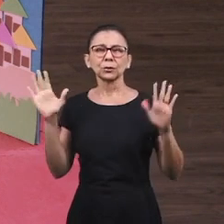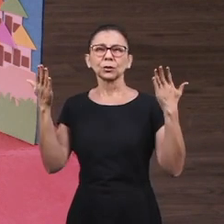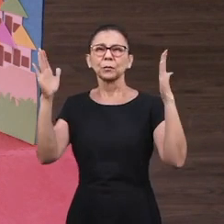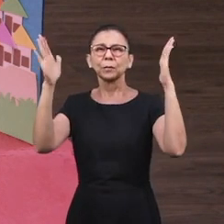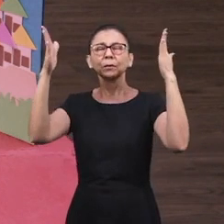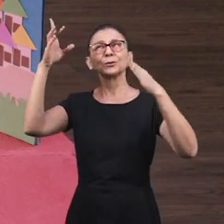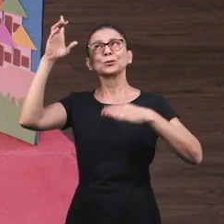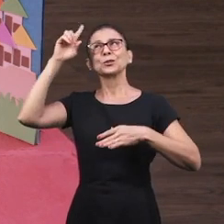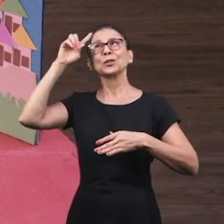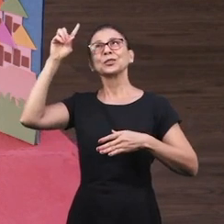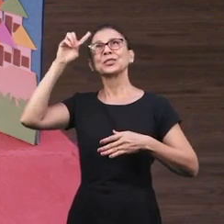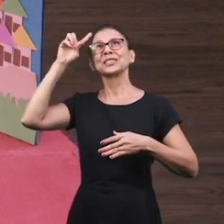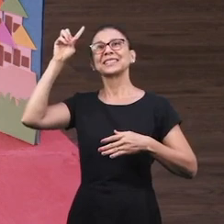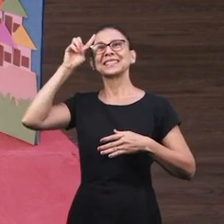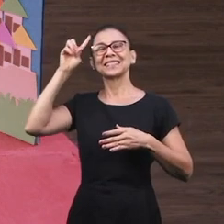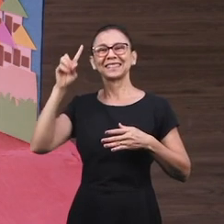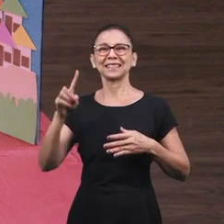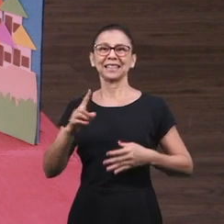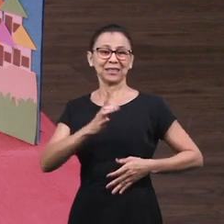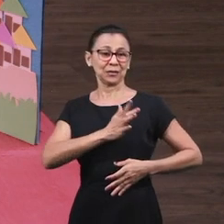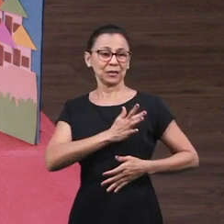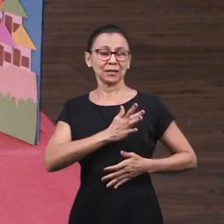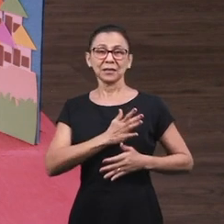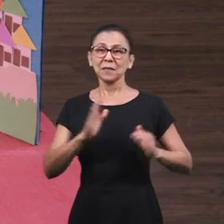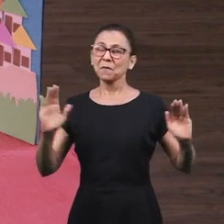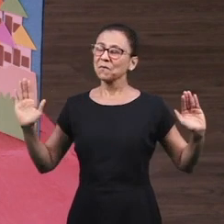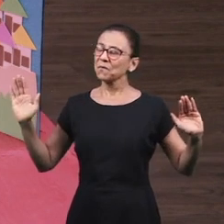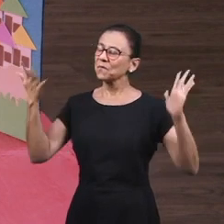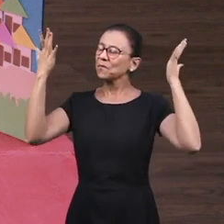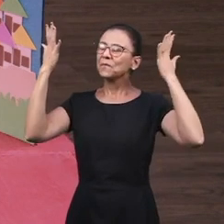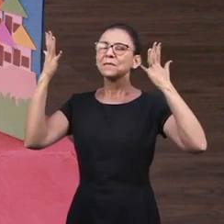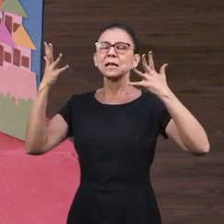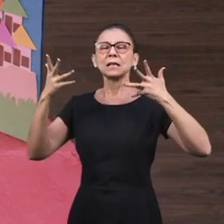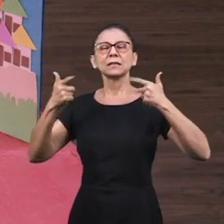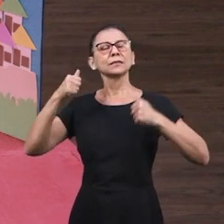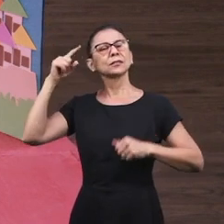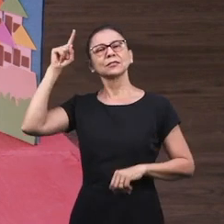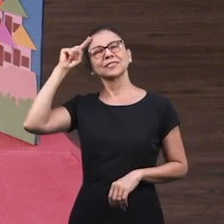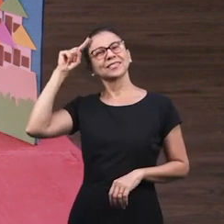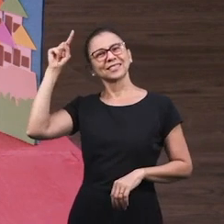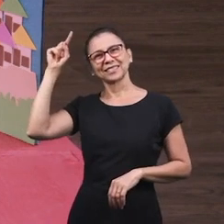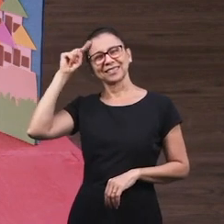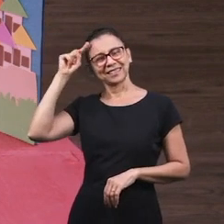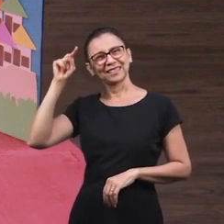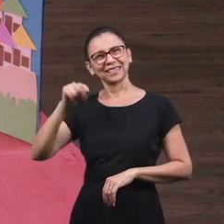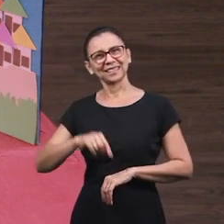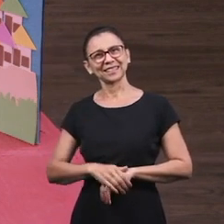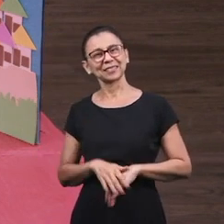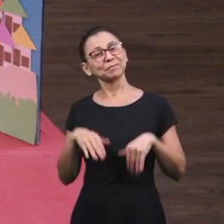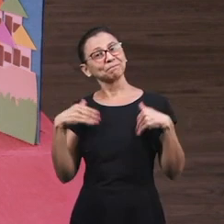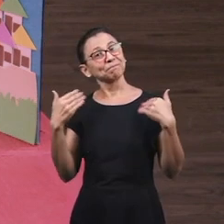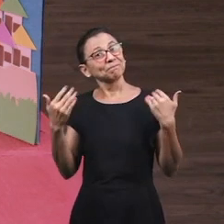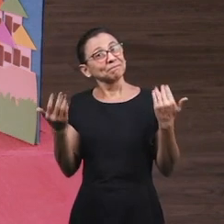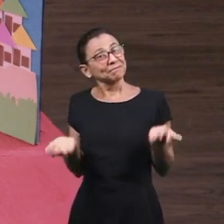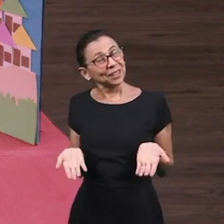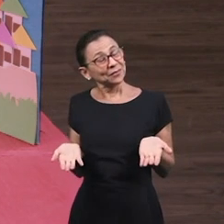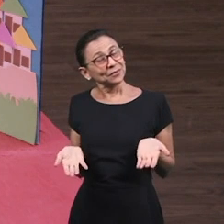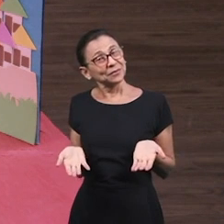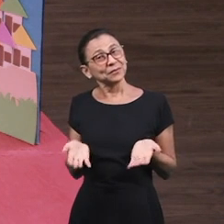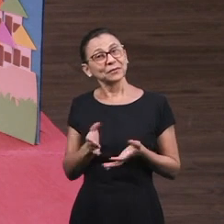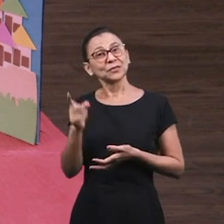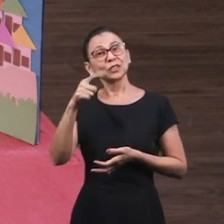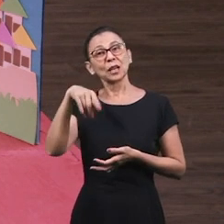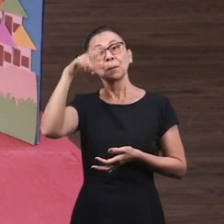our hearts. We celebrate this wonderful day every single day. So Christmas,